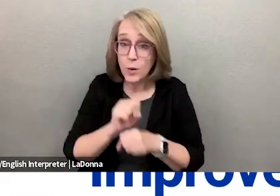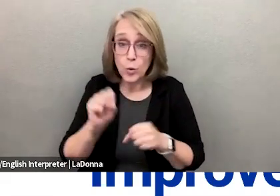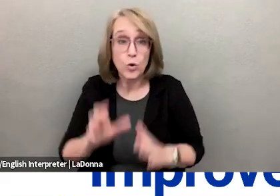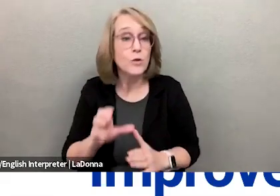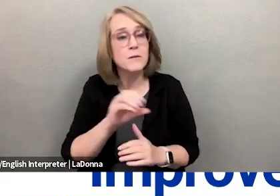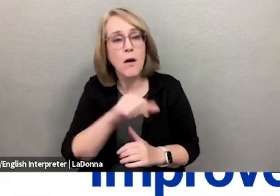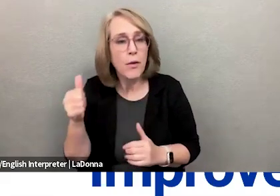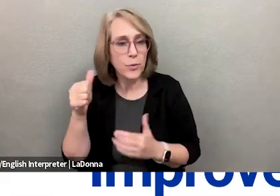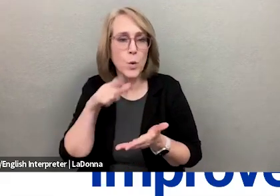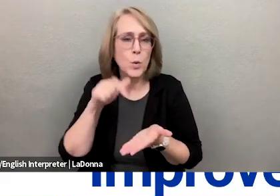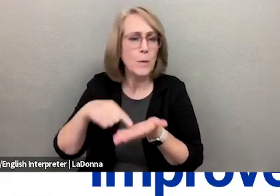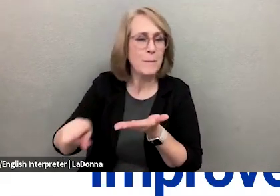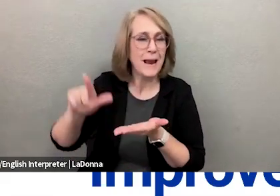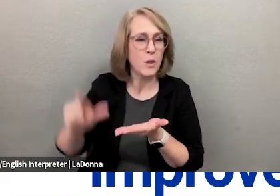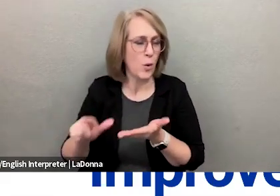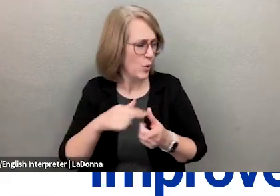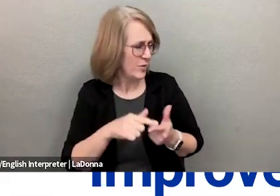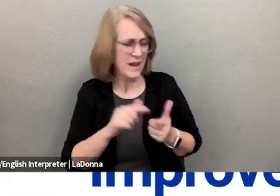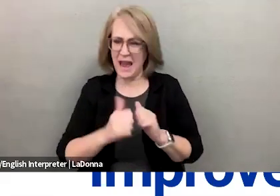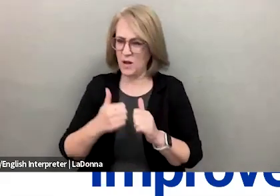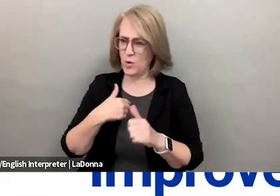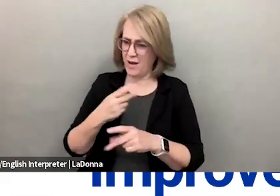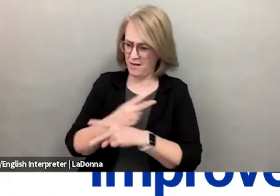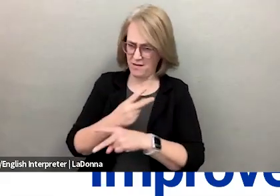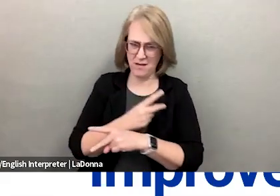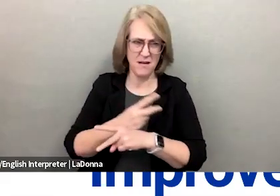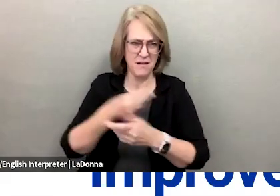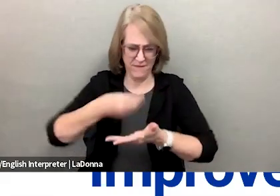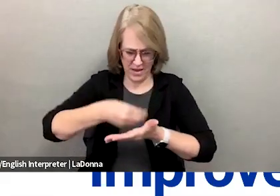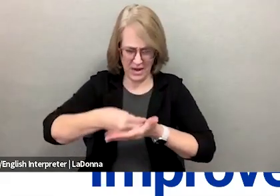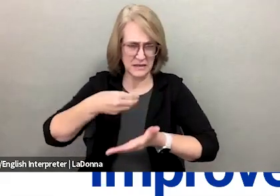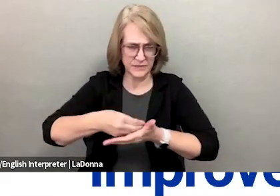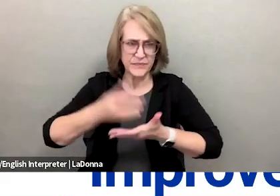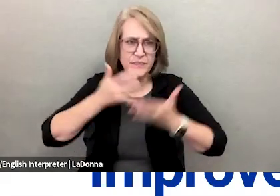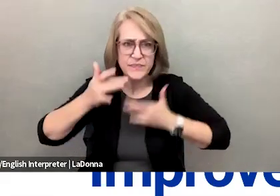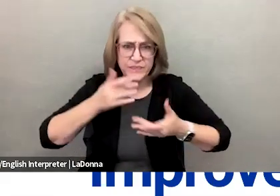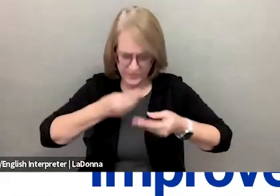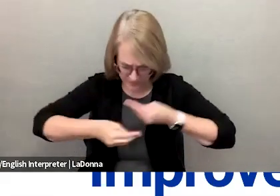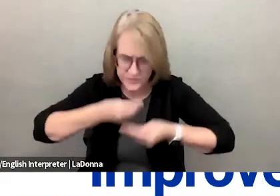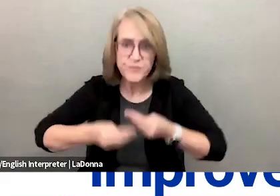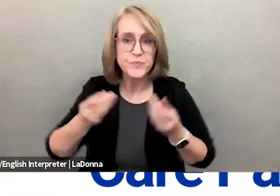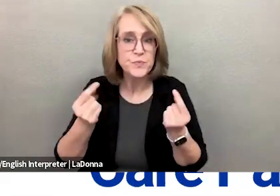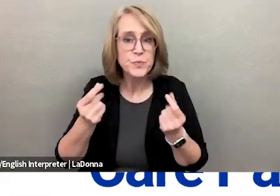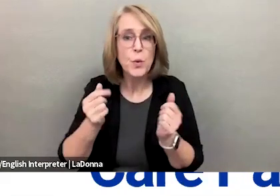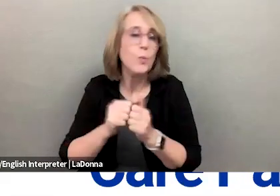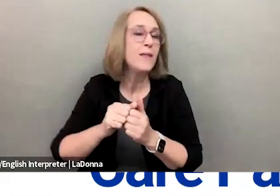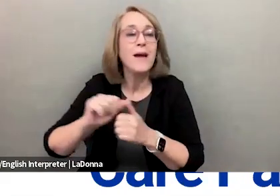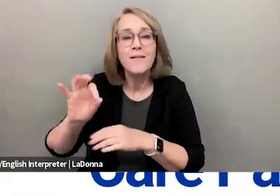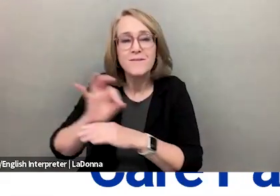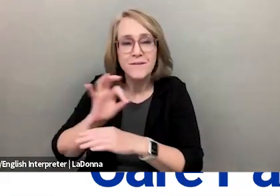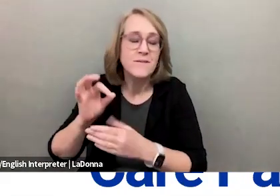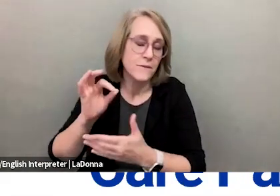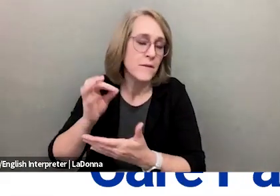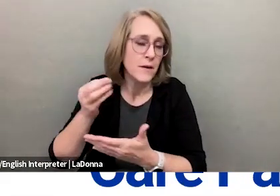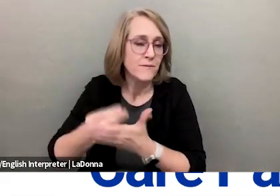benefits, they could navigate financial challenges, and they could plan for their own financial futures. Next slide, please.